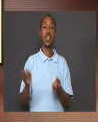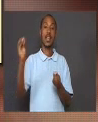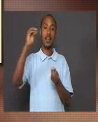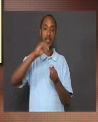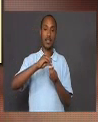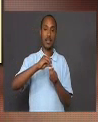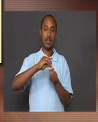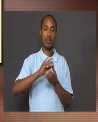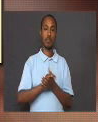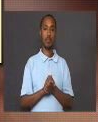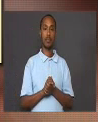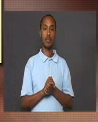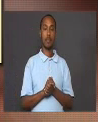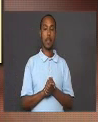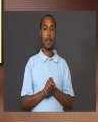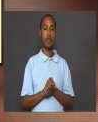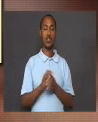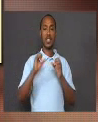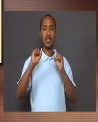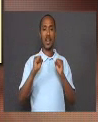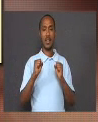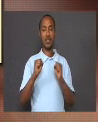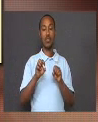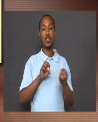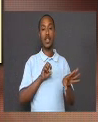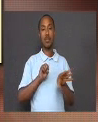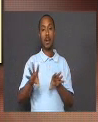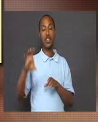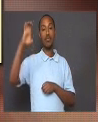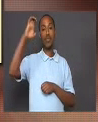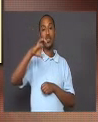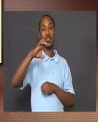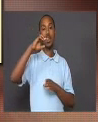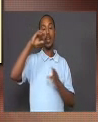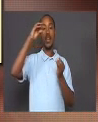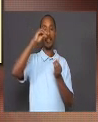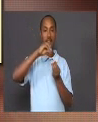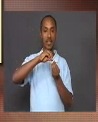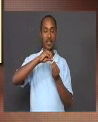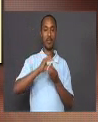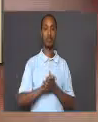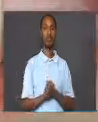increases, the strength of the dispersion forces increases.